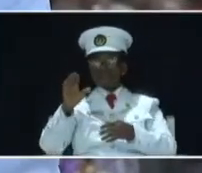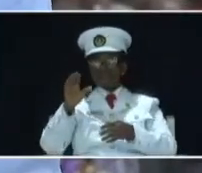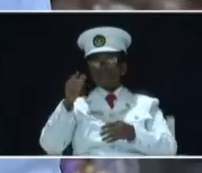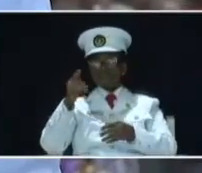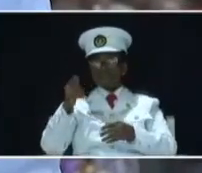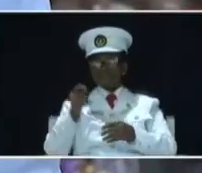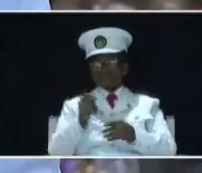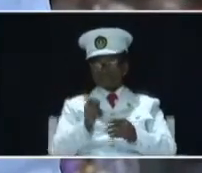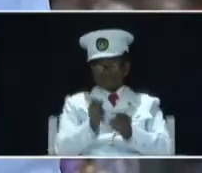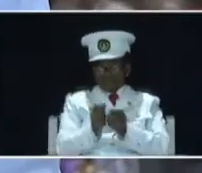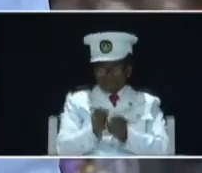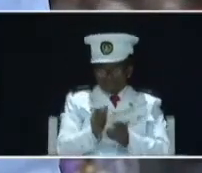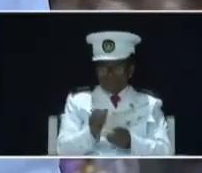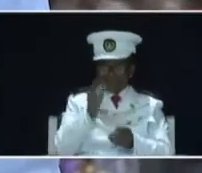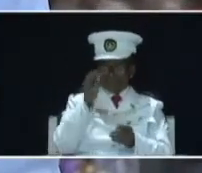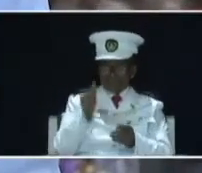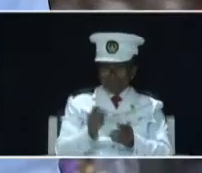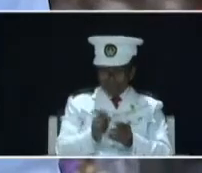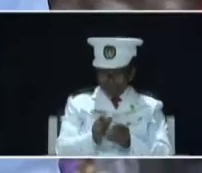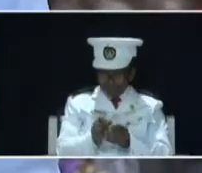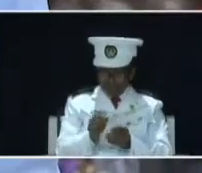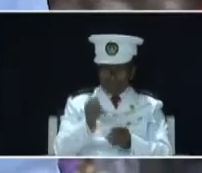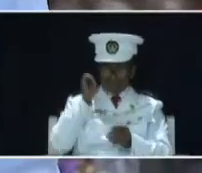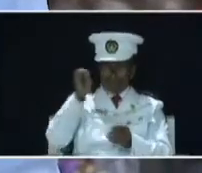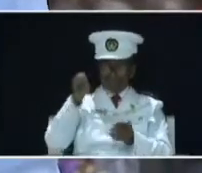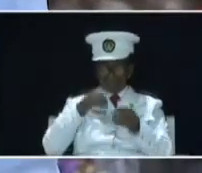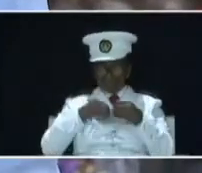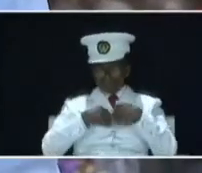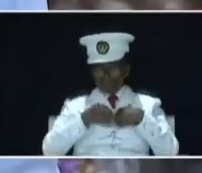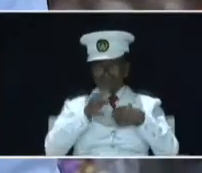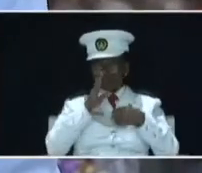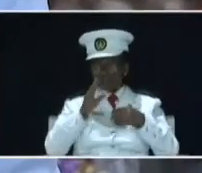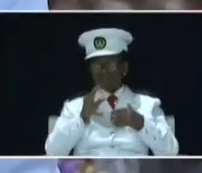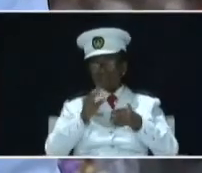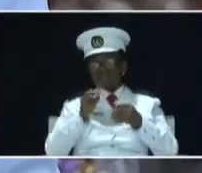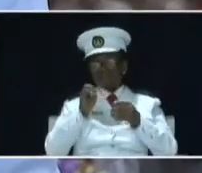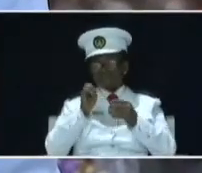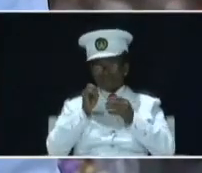Little by little, he has been teaching us hardness.